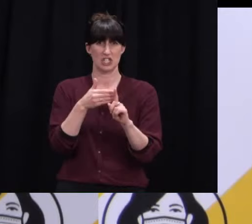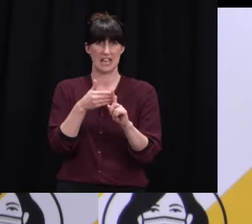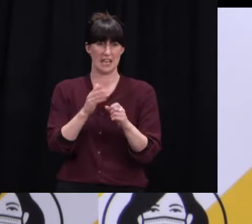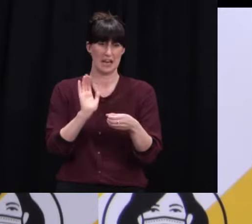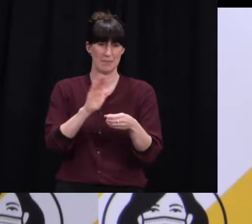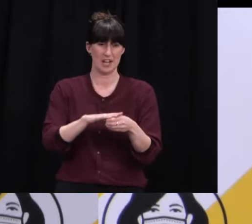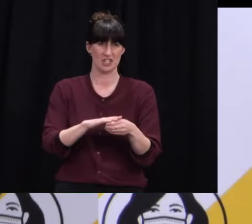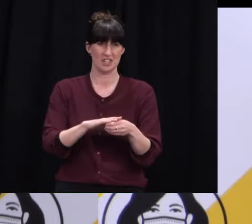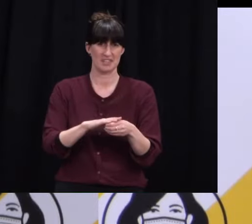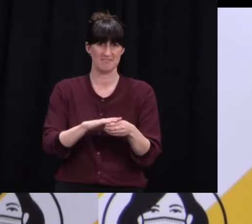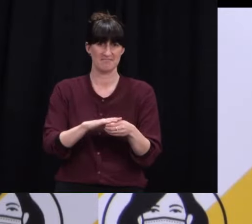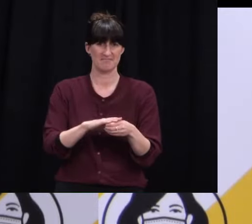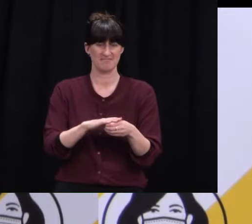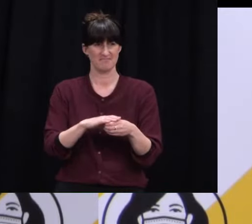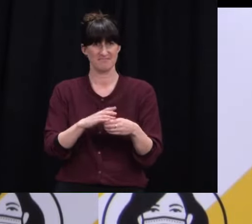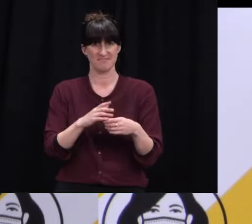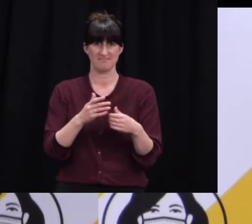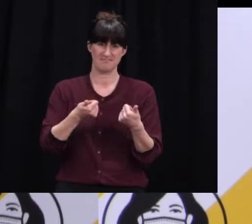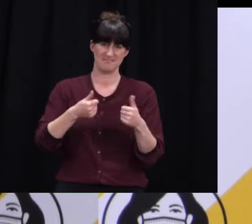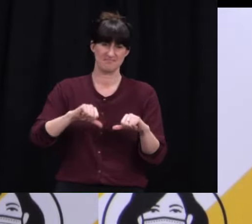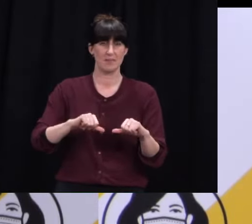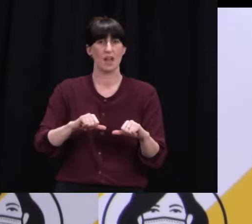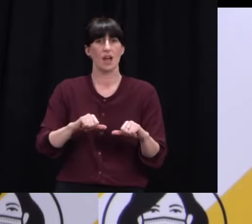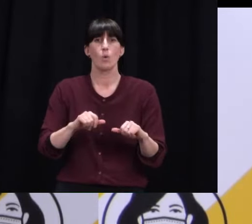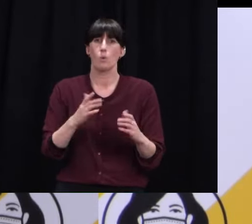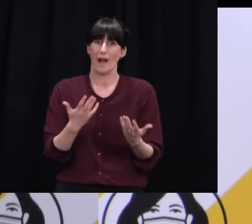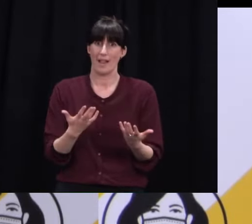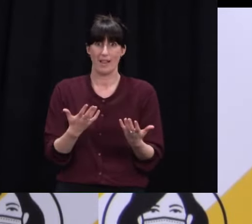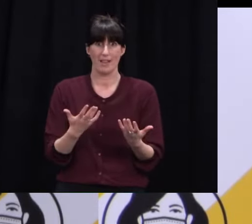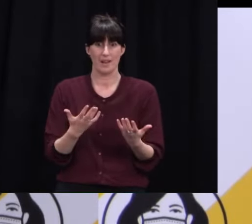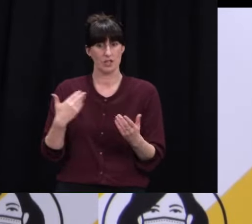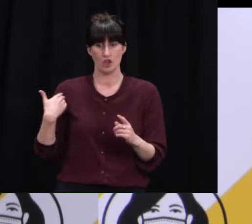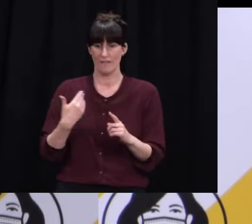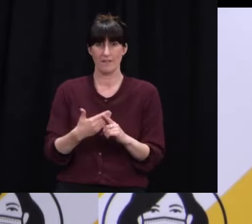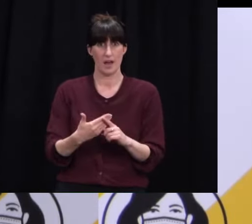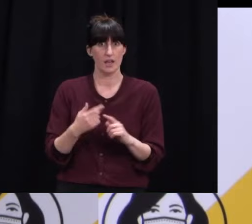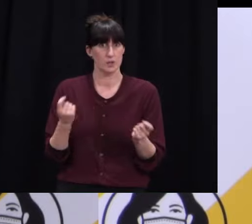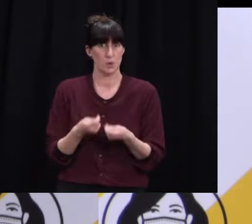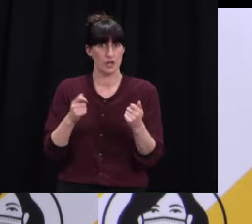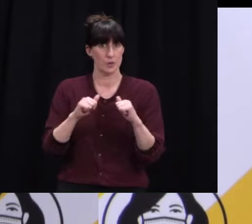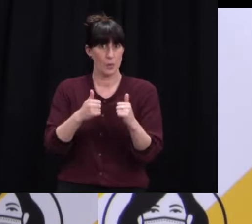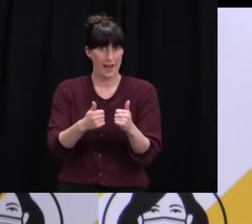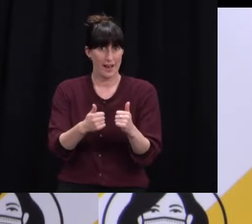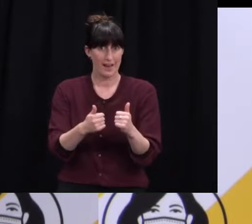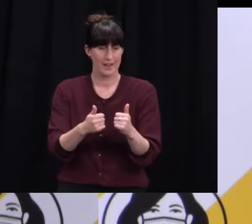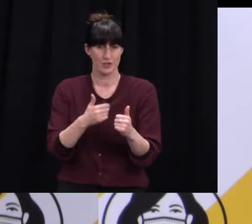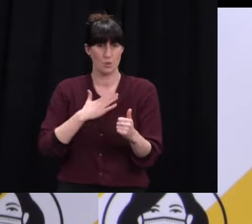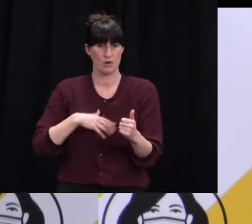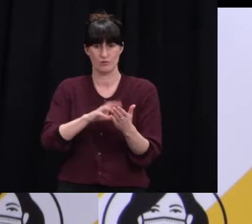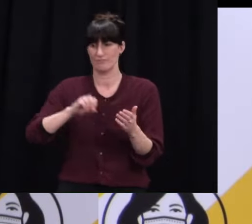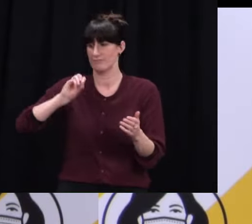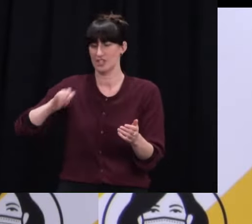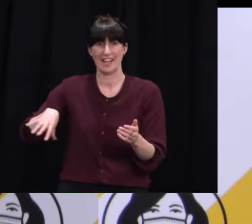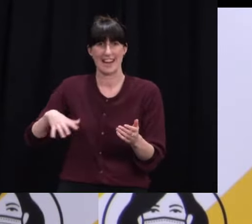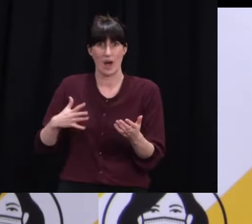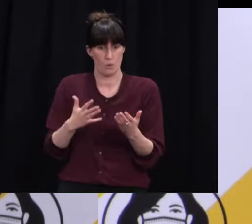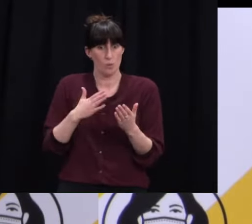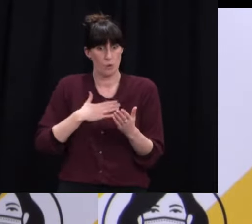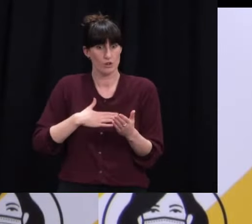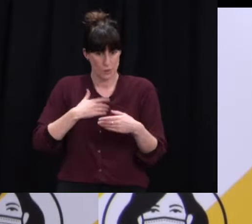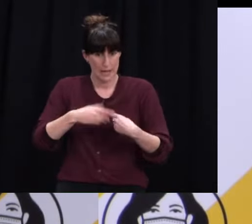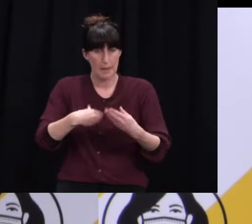in the towel. We've come this far. It would be an absolute waste for us to give up on this now. We still want to drive this particular